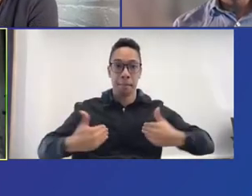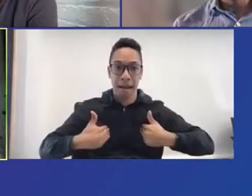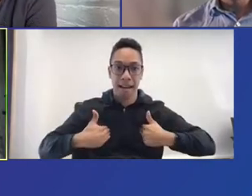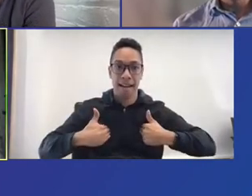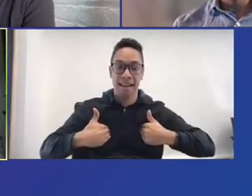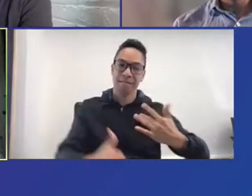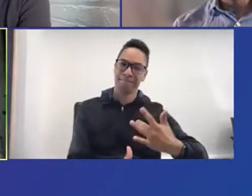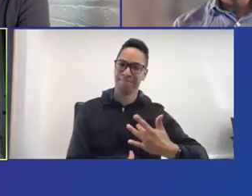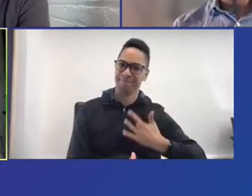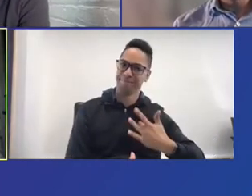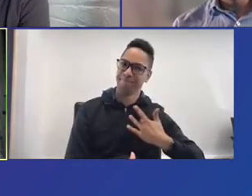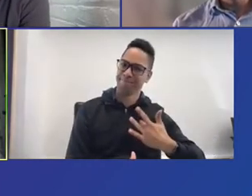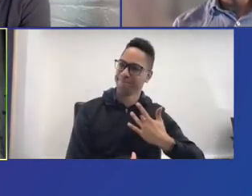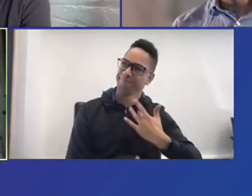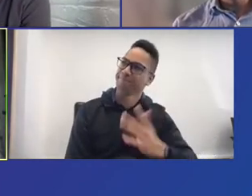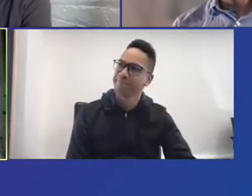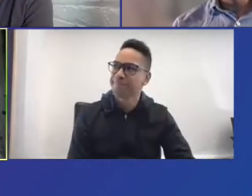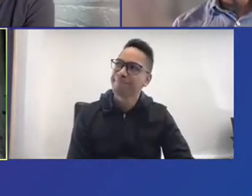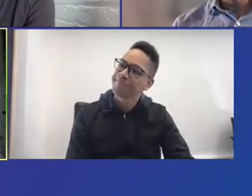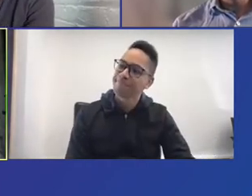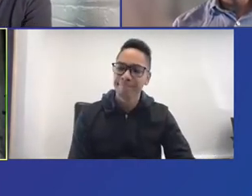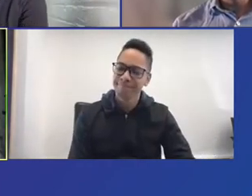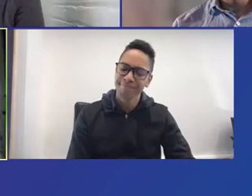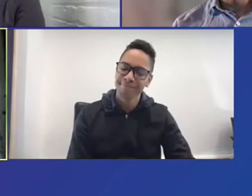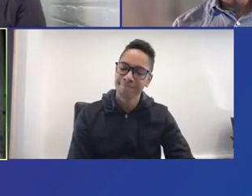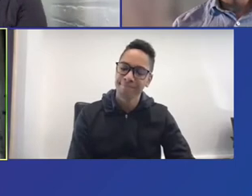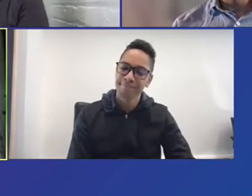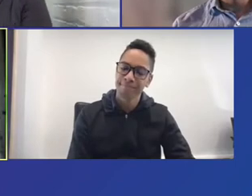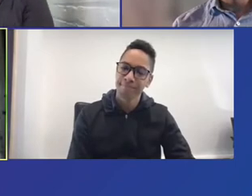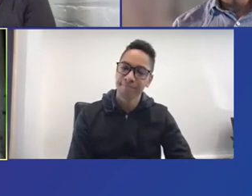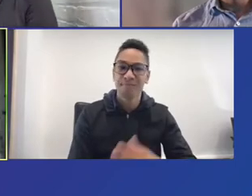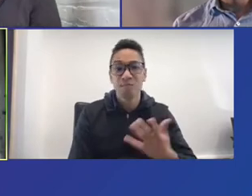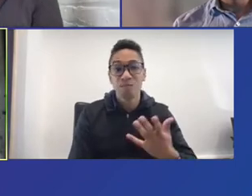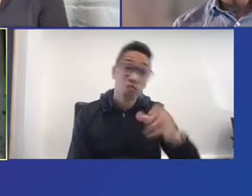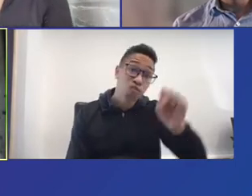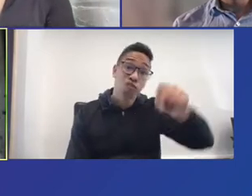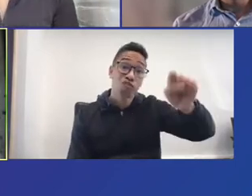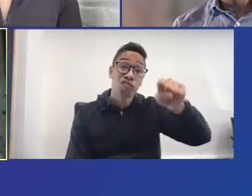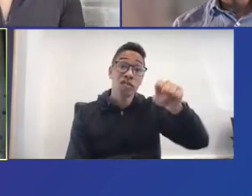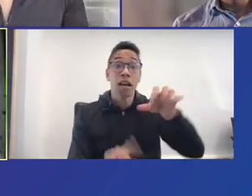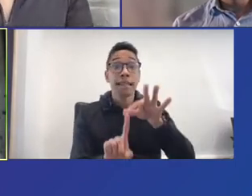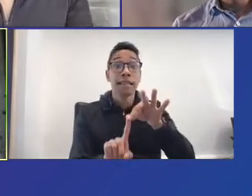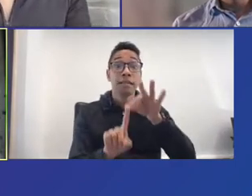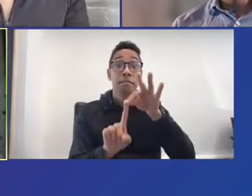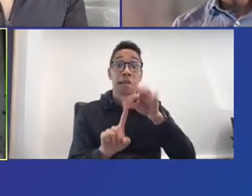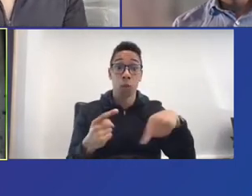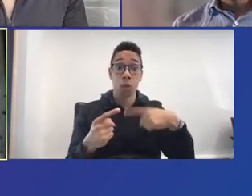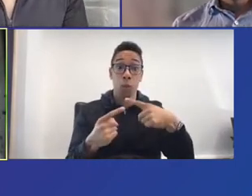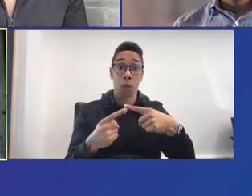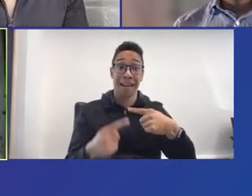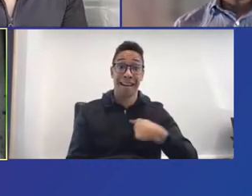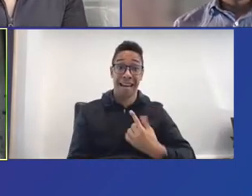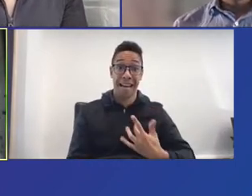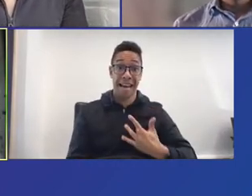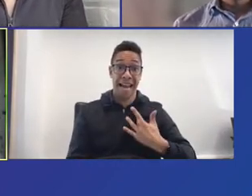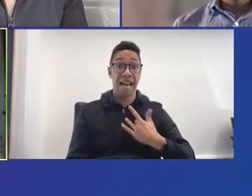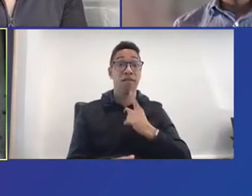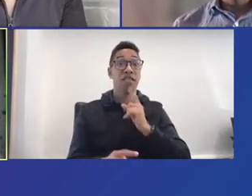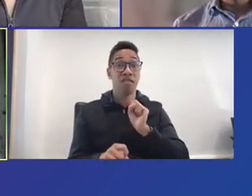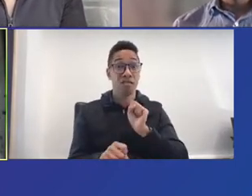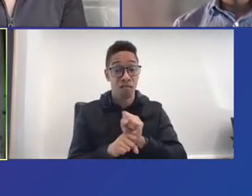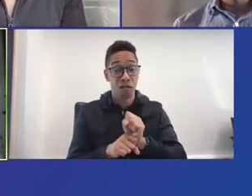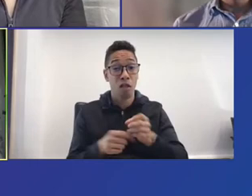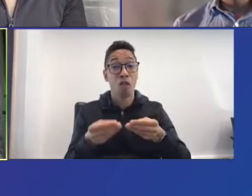feels like, yeah, and especially when I'm really feeling like I'm lost.